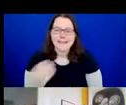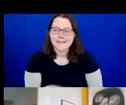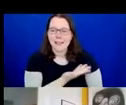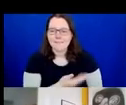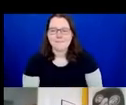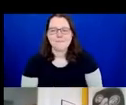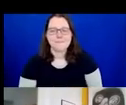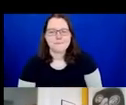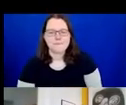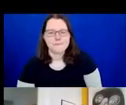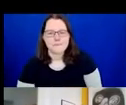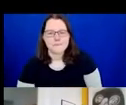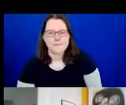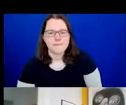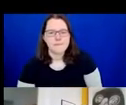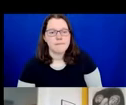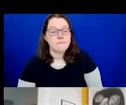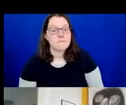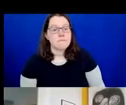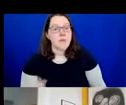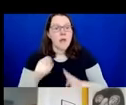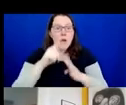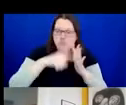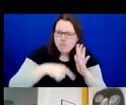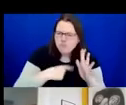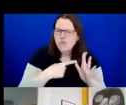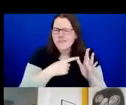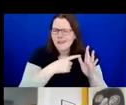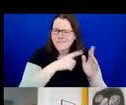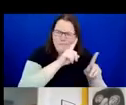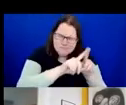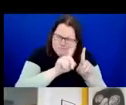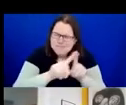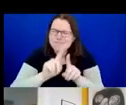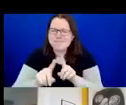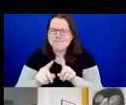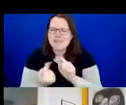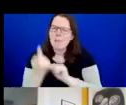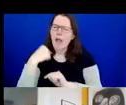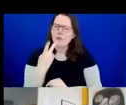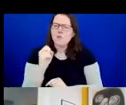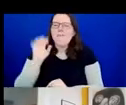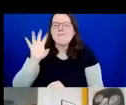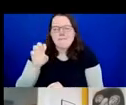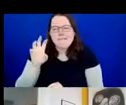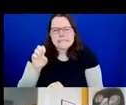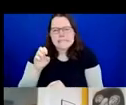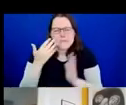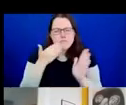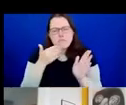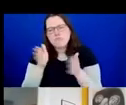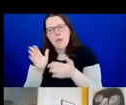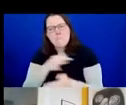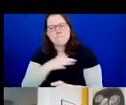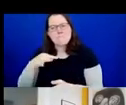Building on a range of projects, we turned our attention to medical museums in around 2015, and we worked with a range of